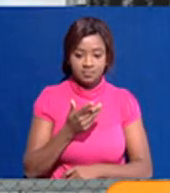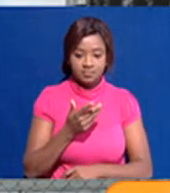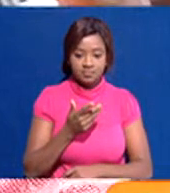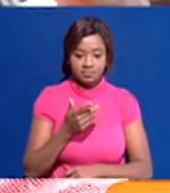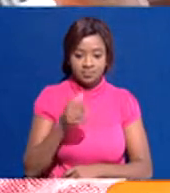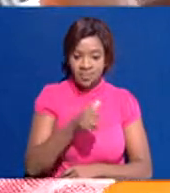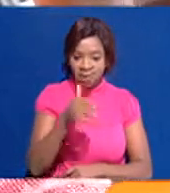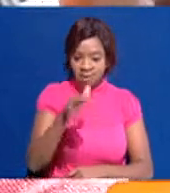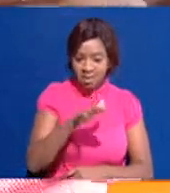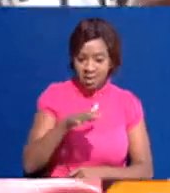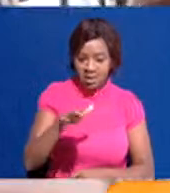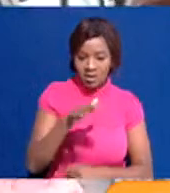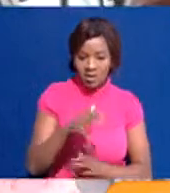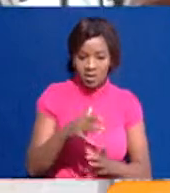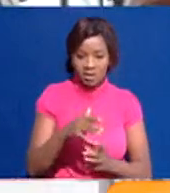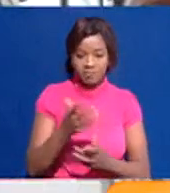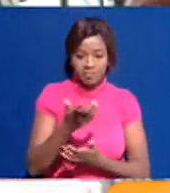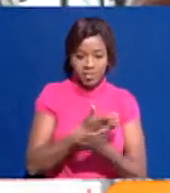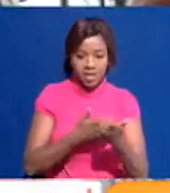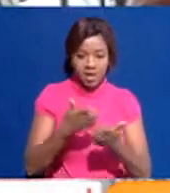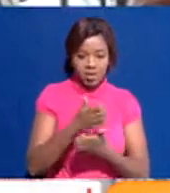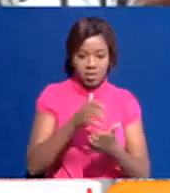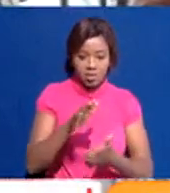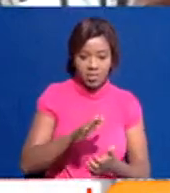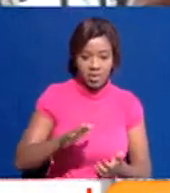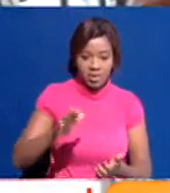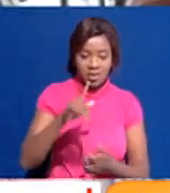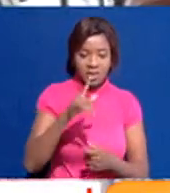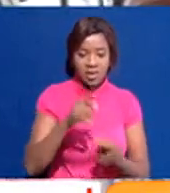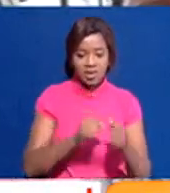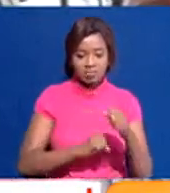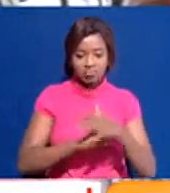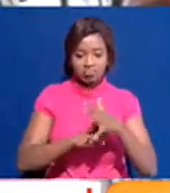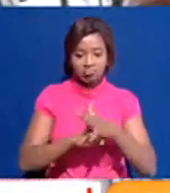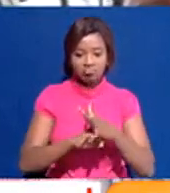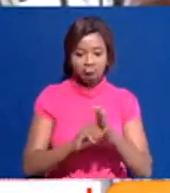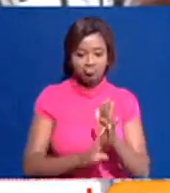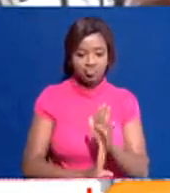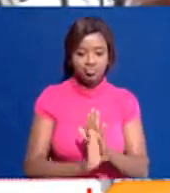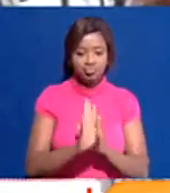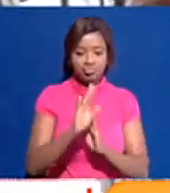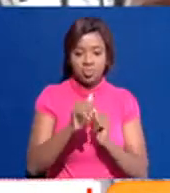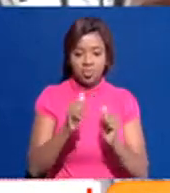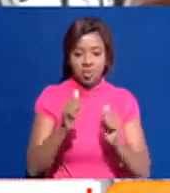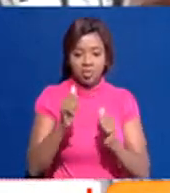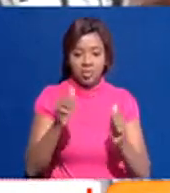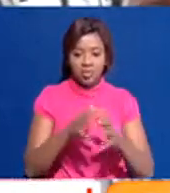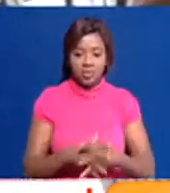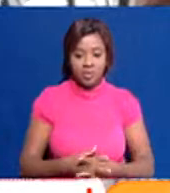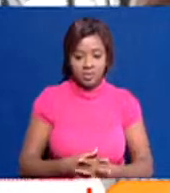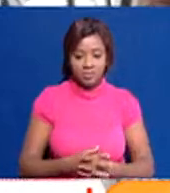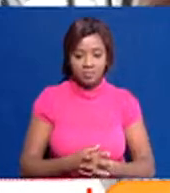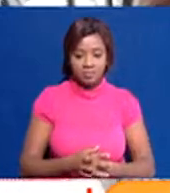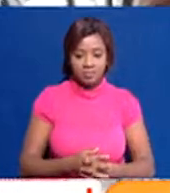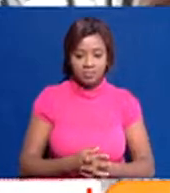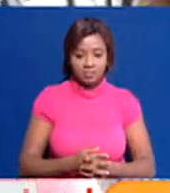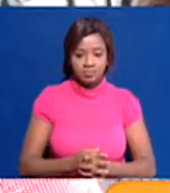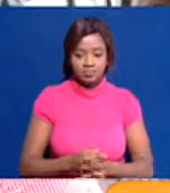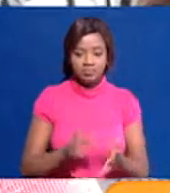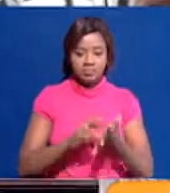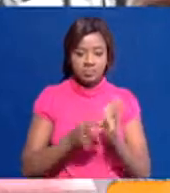Dongokundo, which is our economic zone, to facilitate acceleration of development of the special economic zone, which is